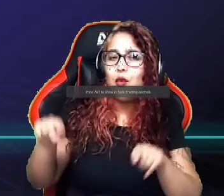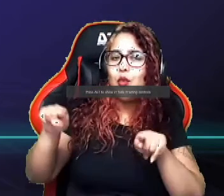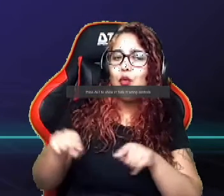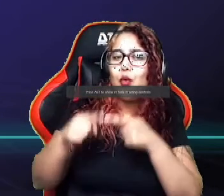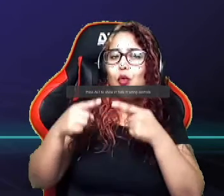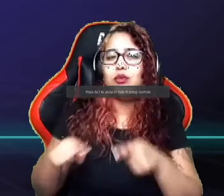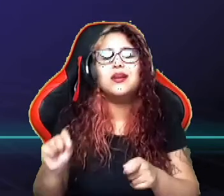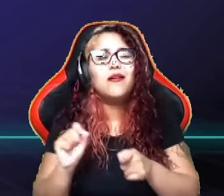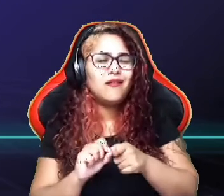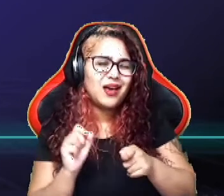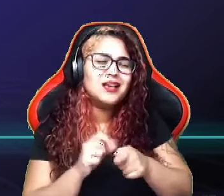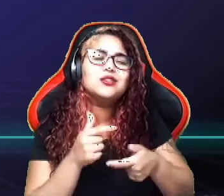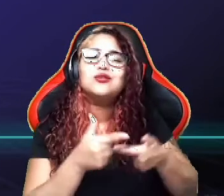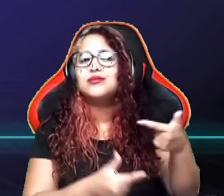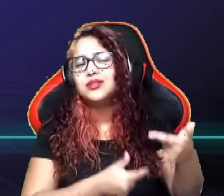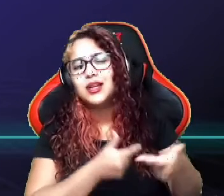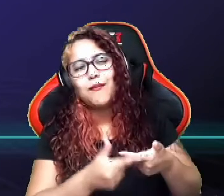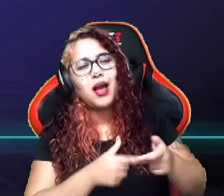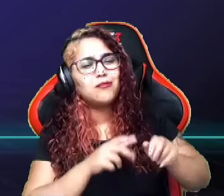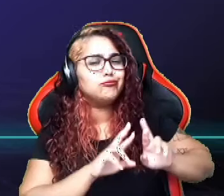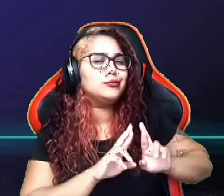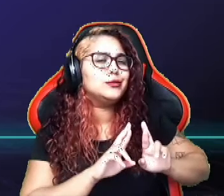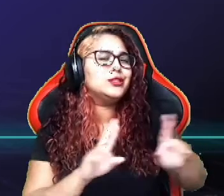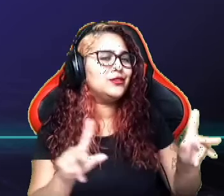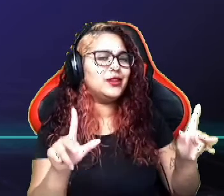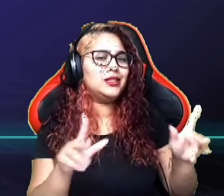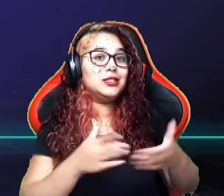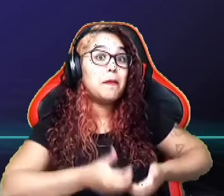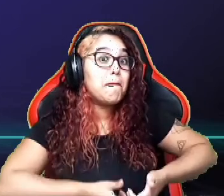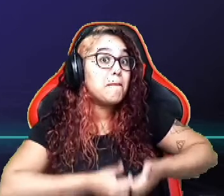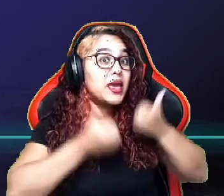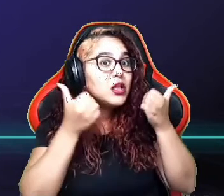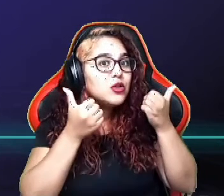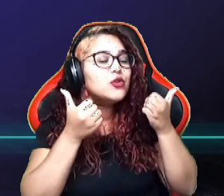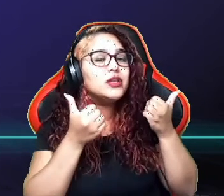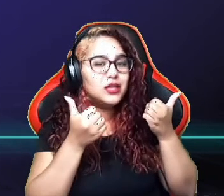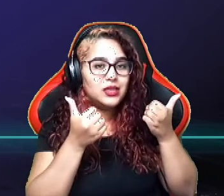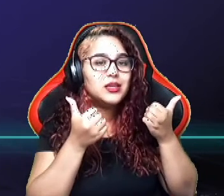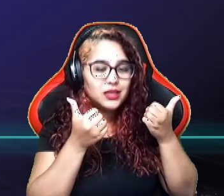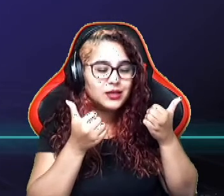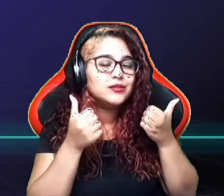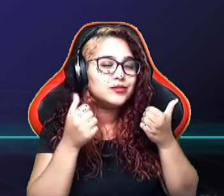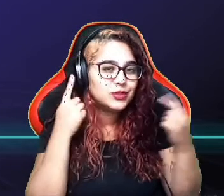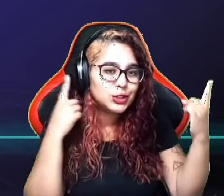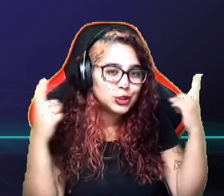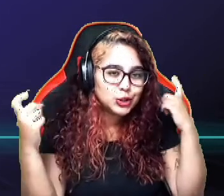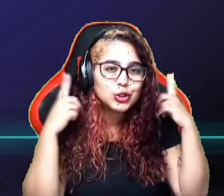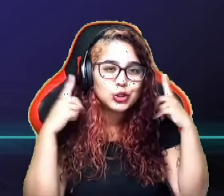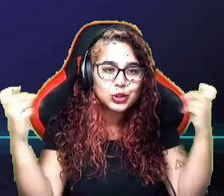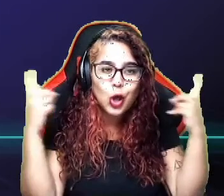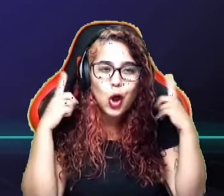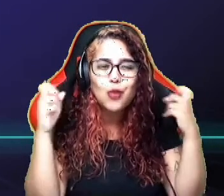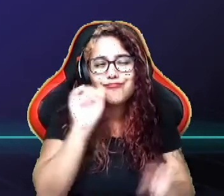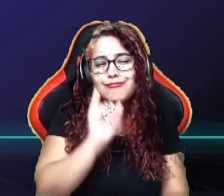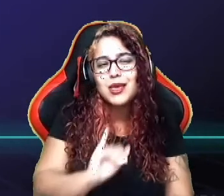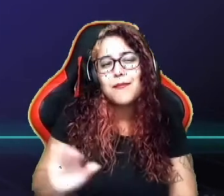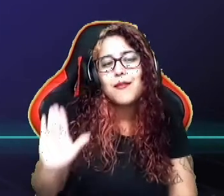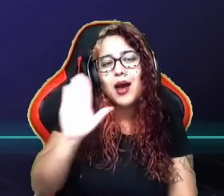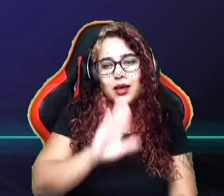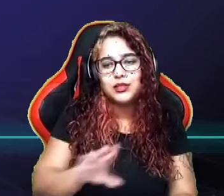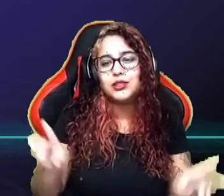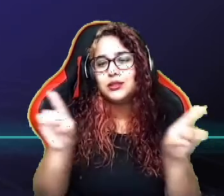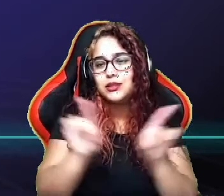noises, you know. Today we have soundtrack a bit, you know. We run some improvement on the